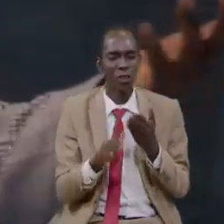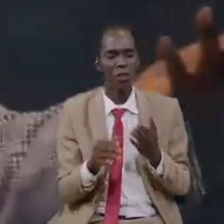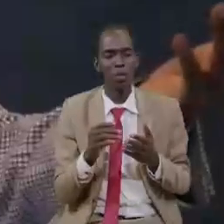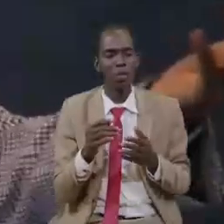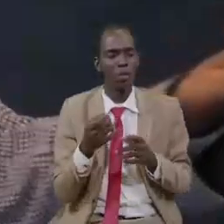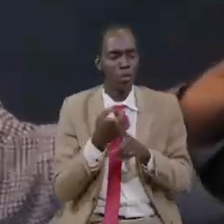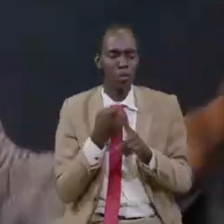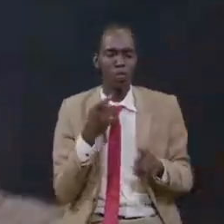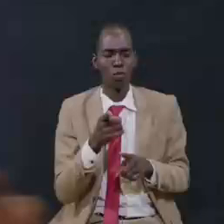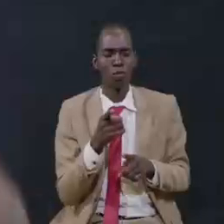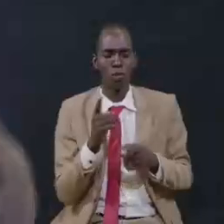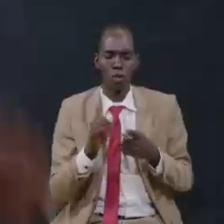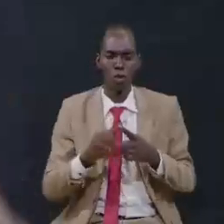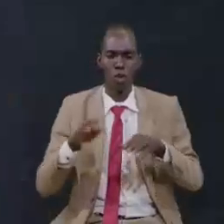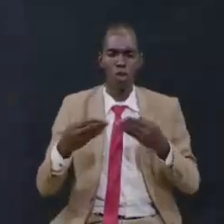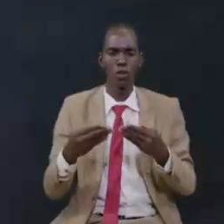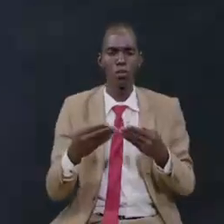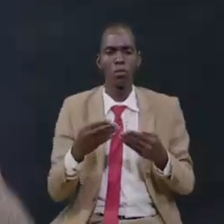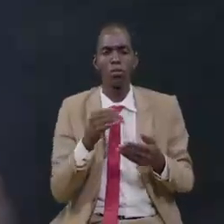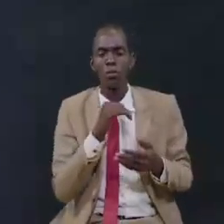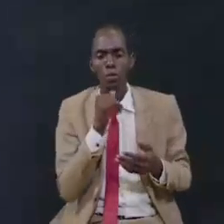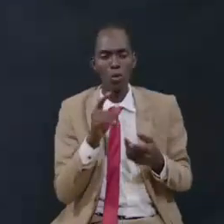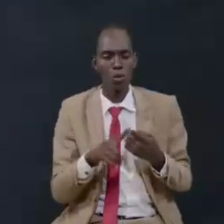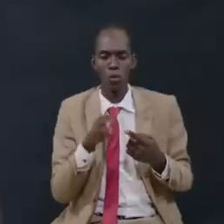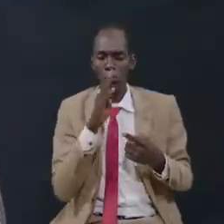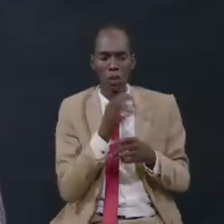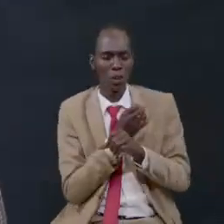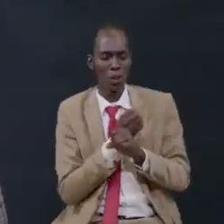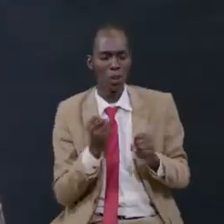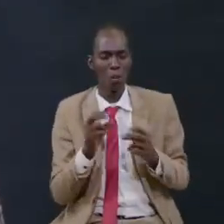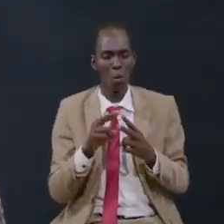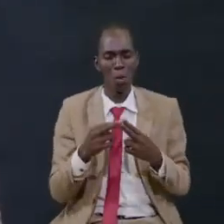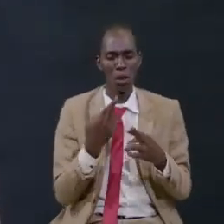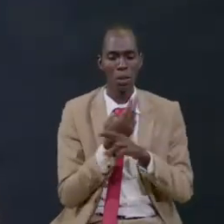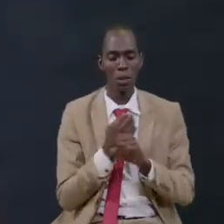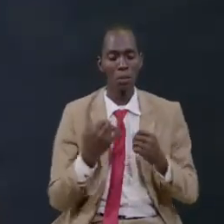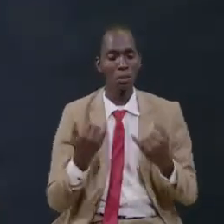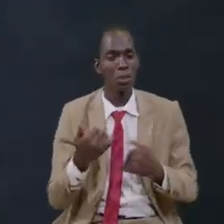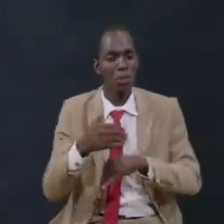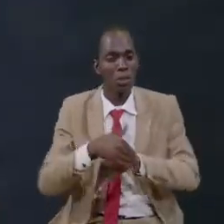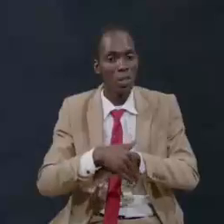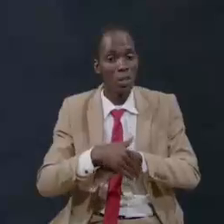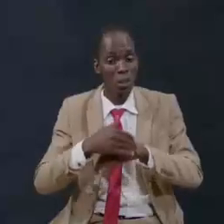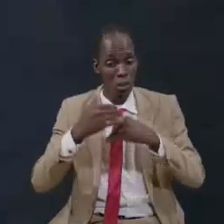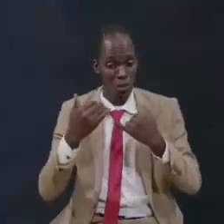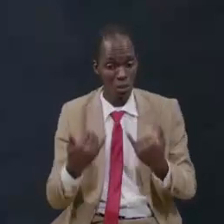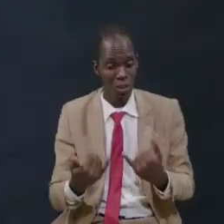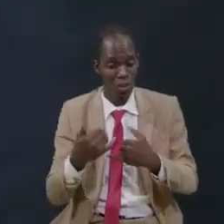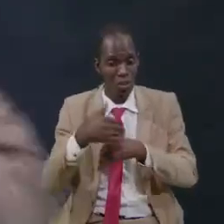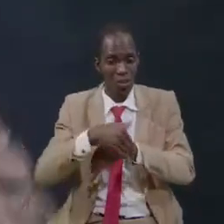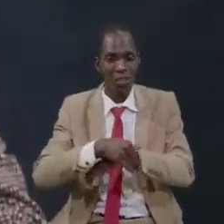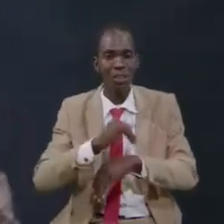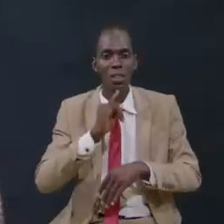no excuse for you not to be redeemed tonight. Tonight is your day of